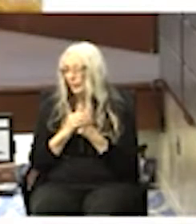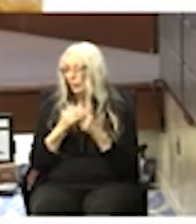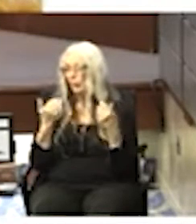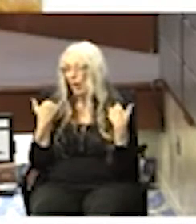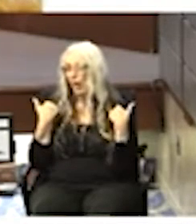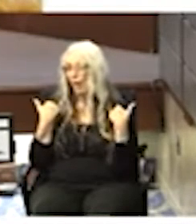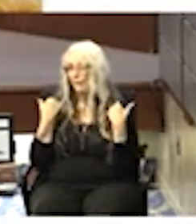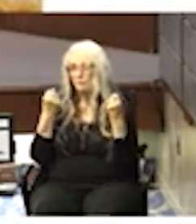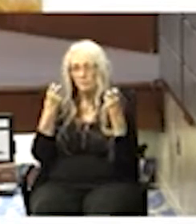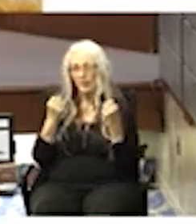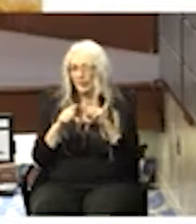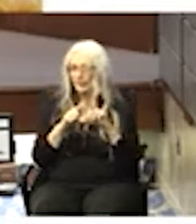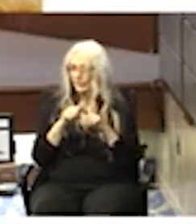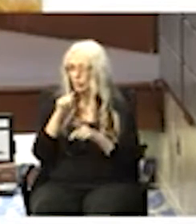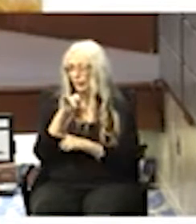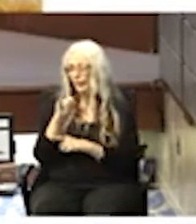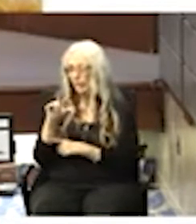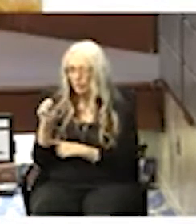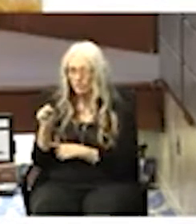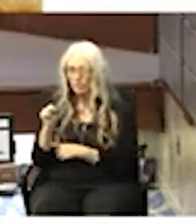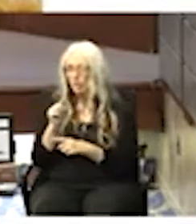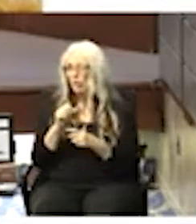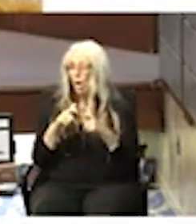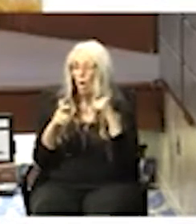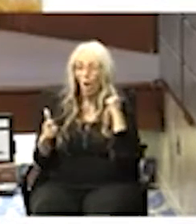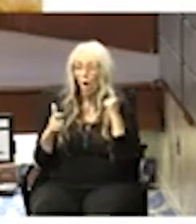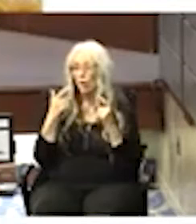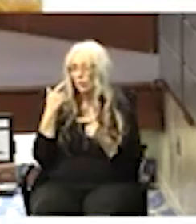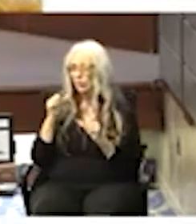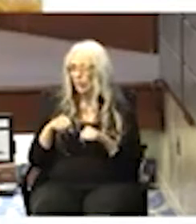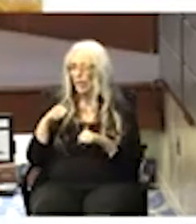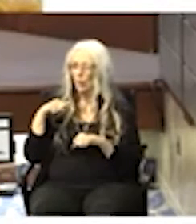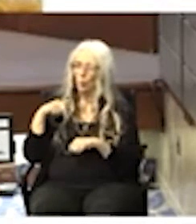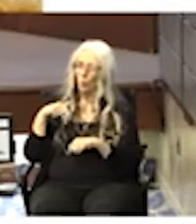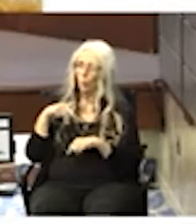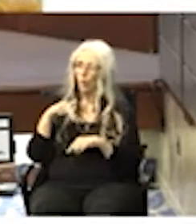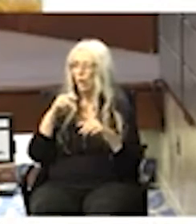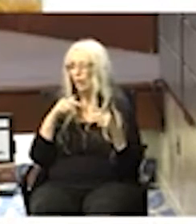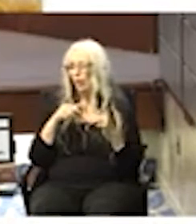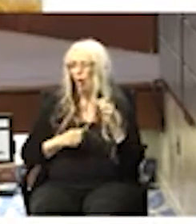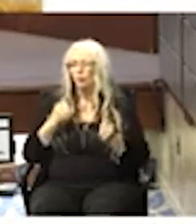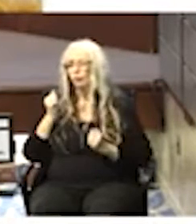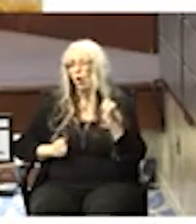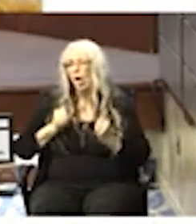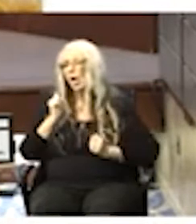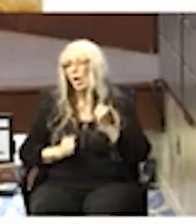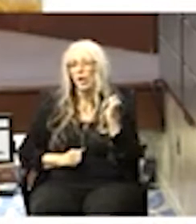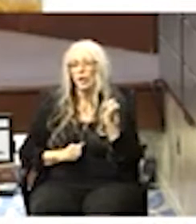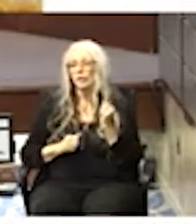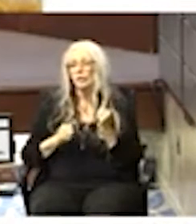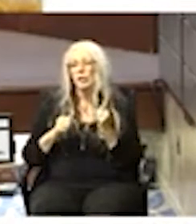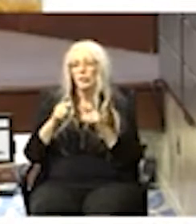We'll have a series of trails throughout the site, large trails where you can come out and run multiple miles that loop back in